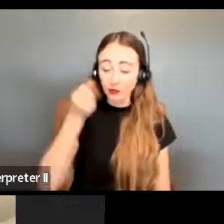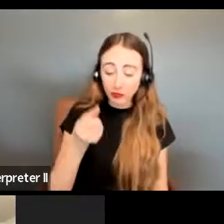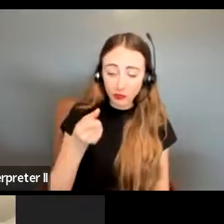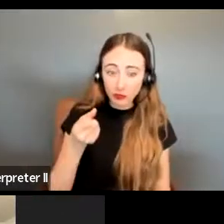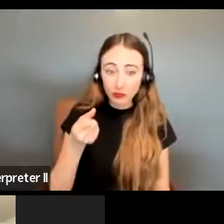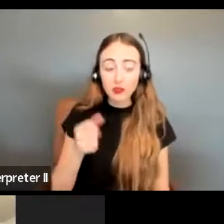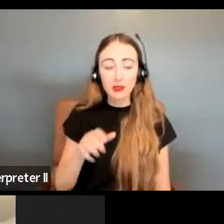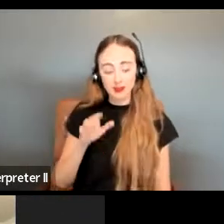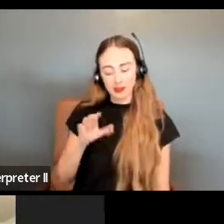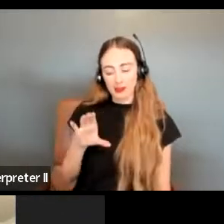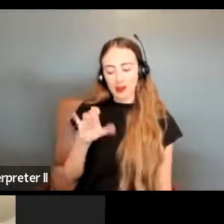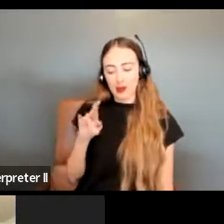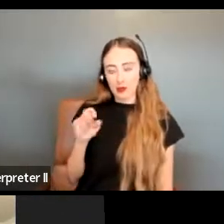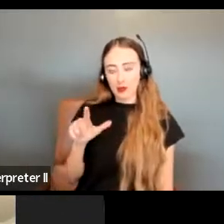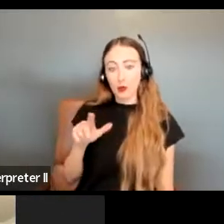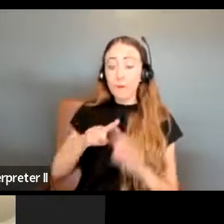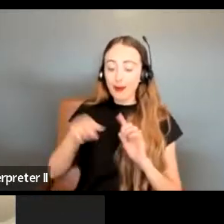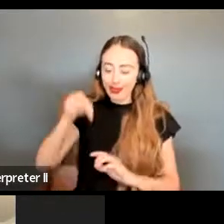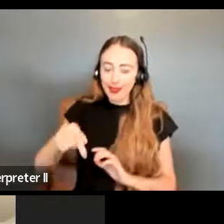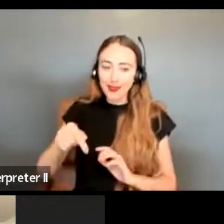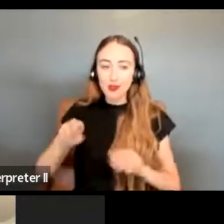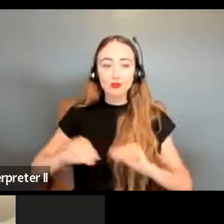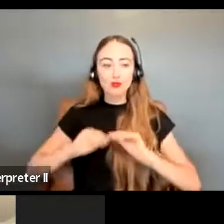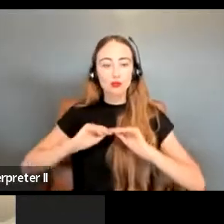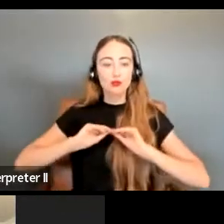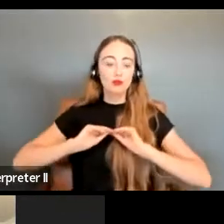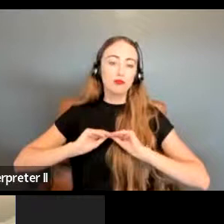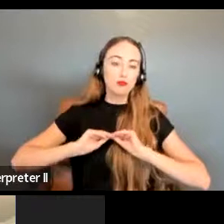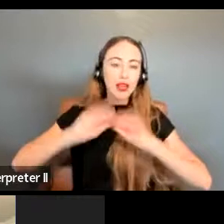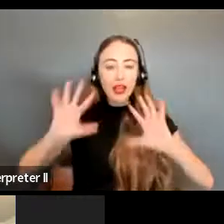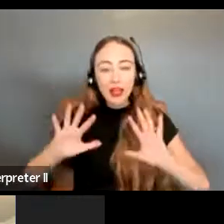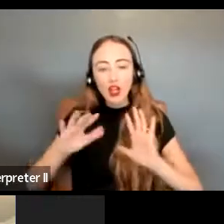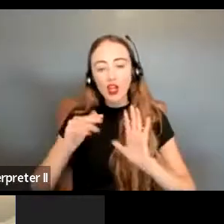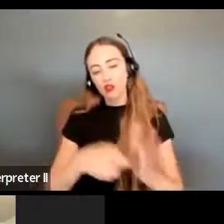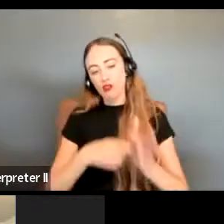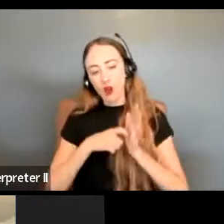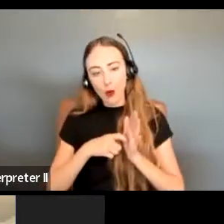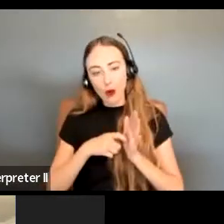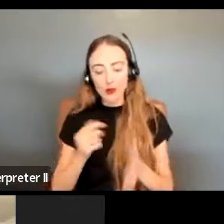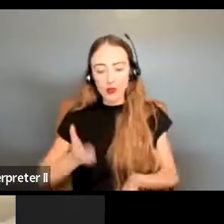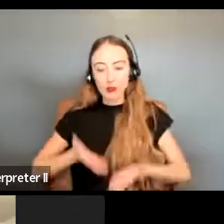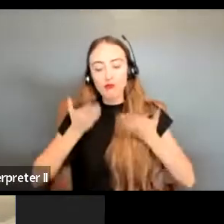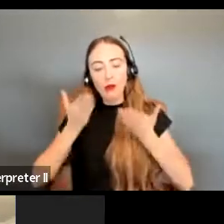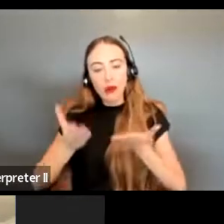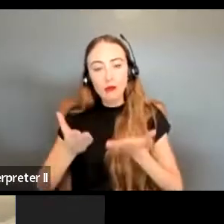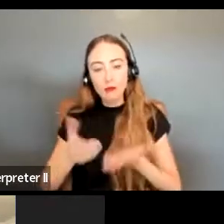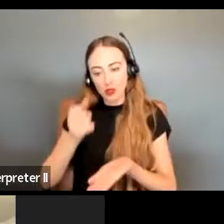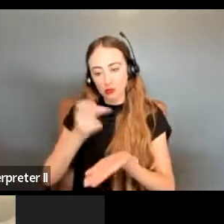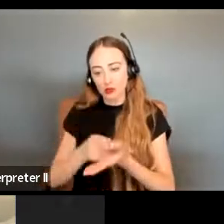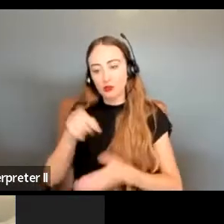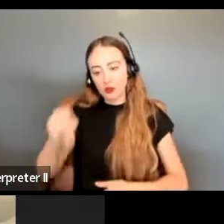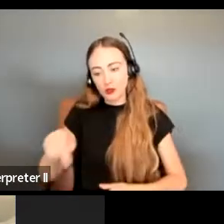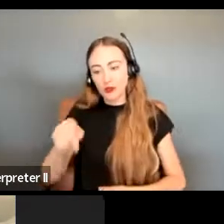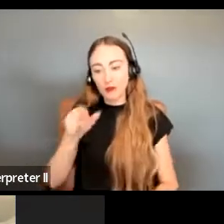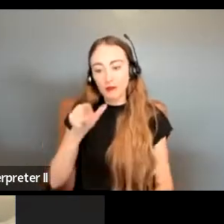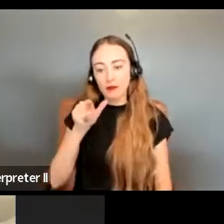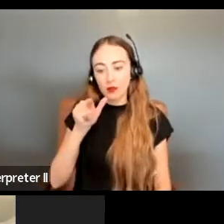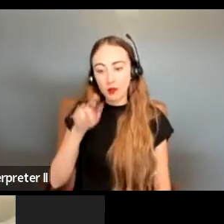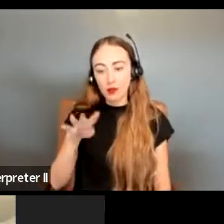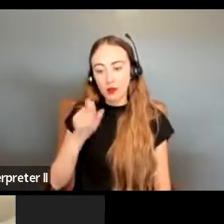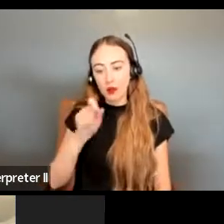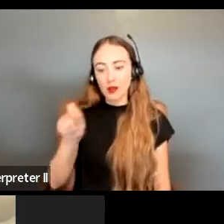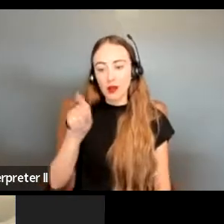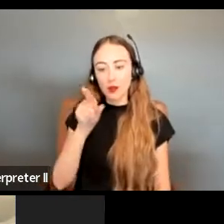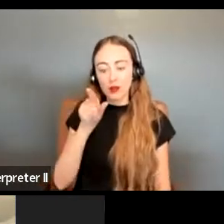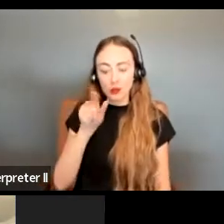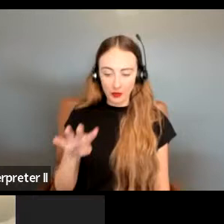provides clear guidance, and therefore, assuming this is approved, the committee recommends council adoption of Bill 24-124 as